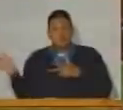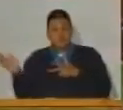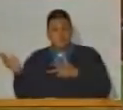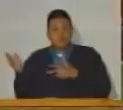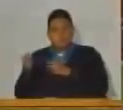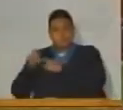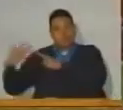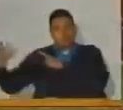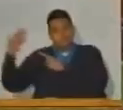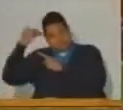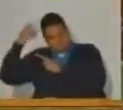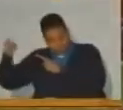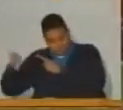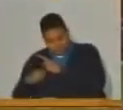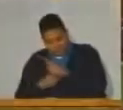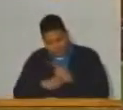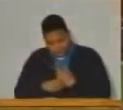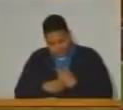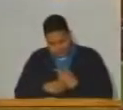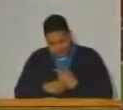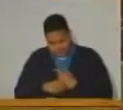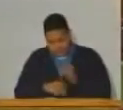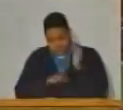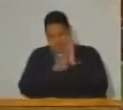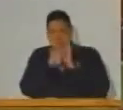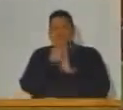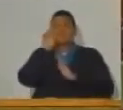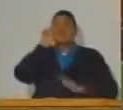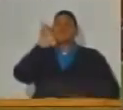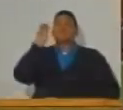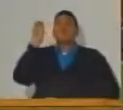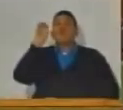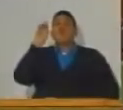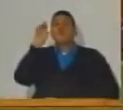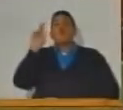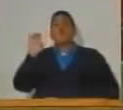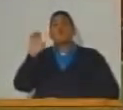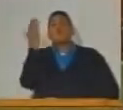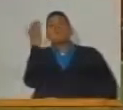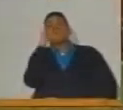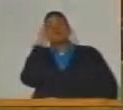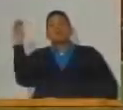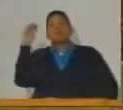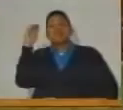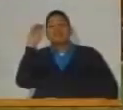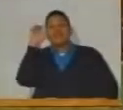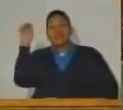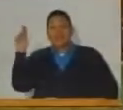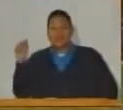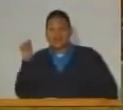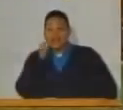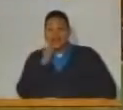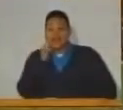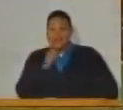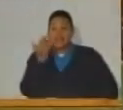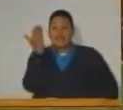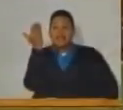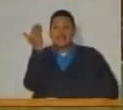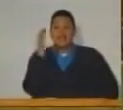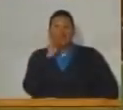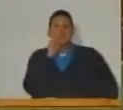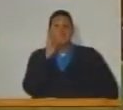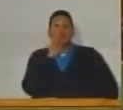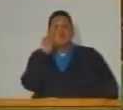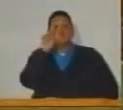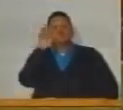The development of the Rio Cobre 15 million gallon per day, 15 MGD water treatment plant